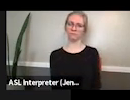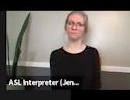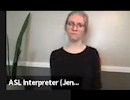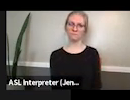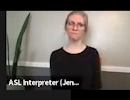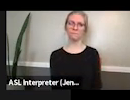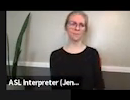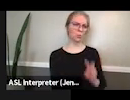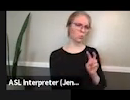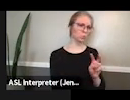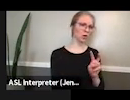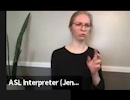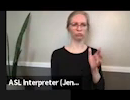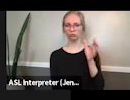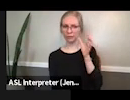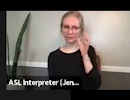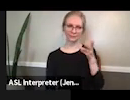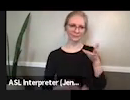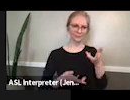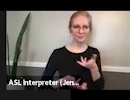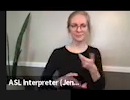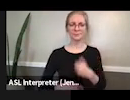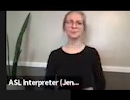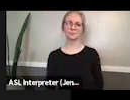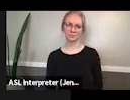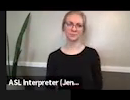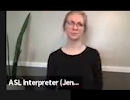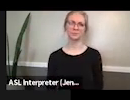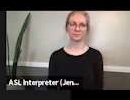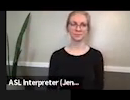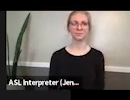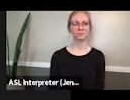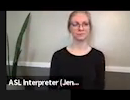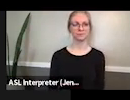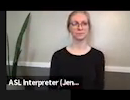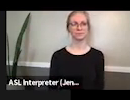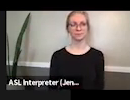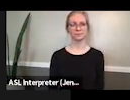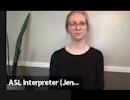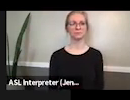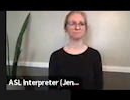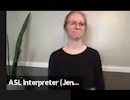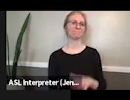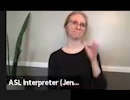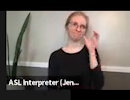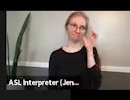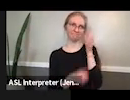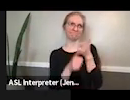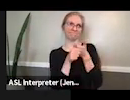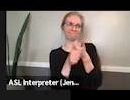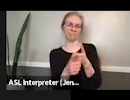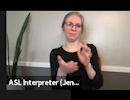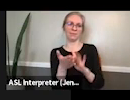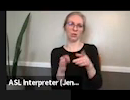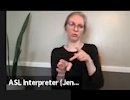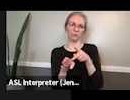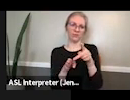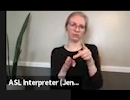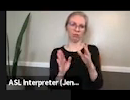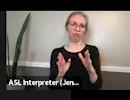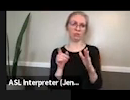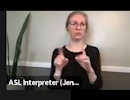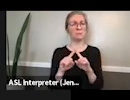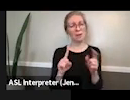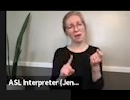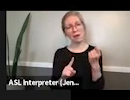listen, interact, listen, okay? And listen to medical professionals, but I would